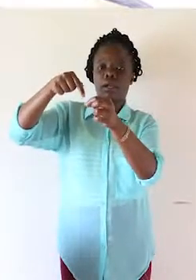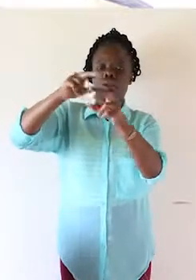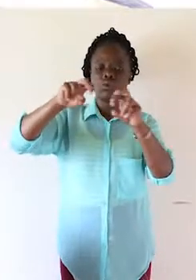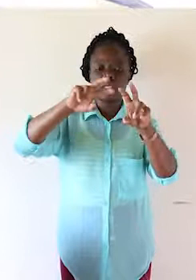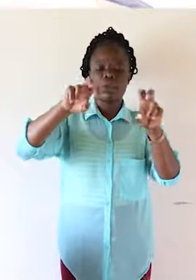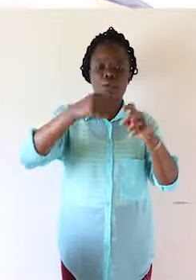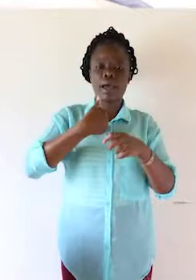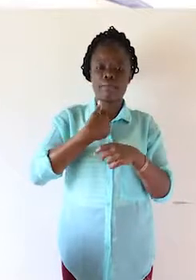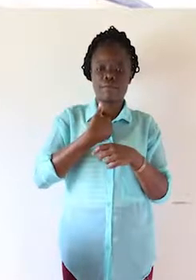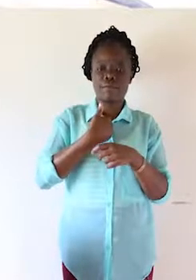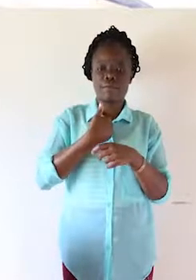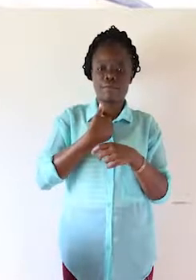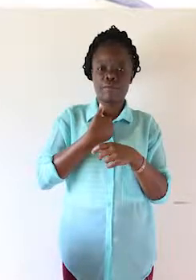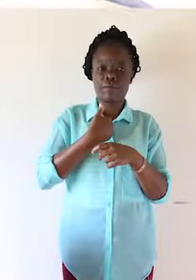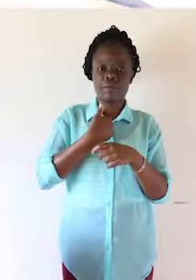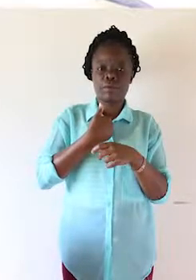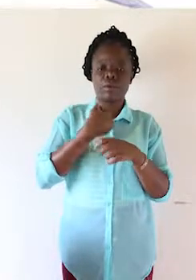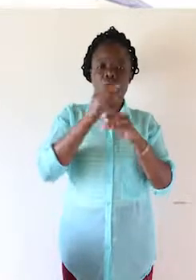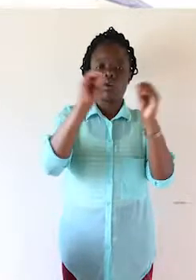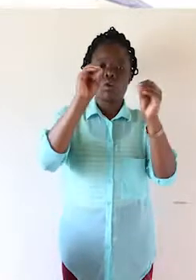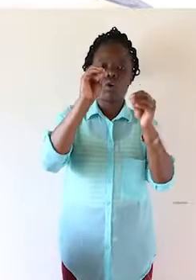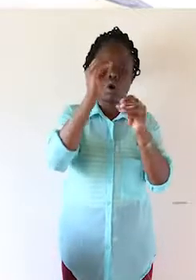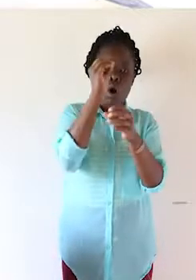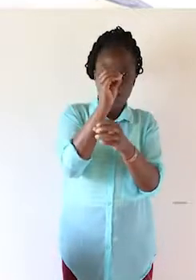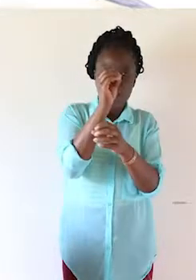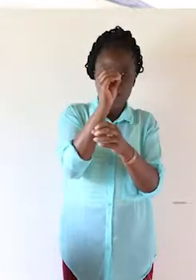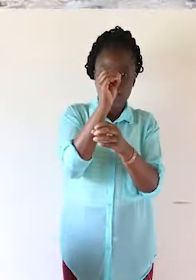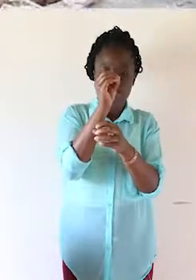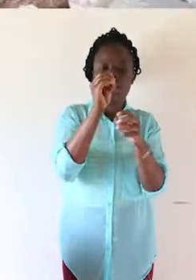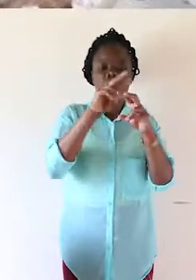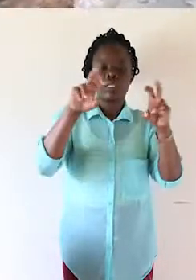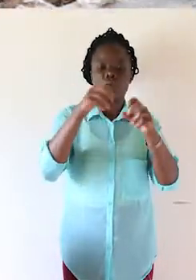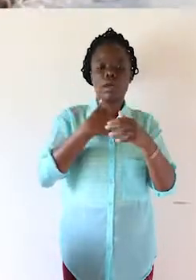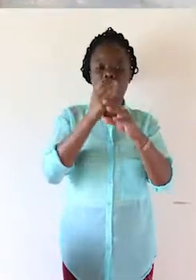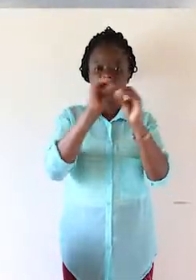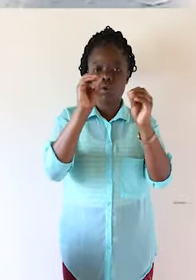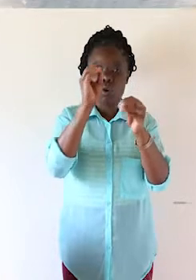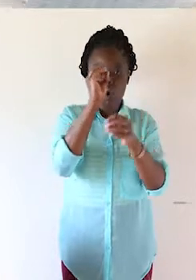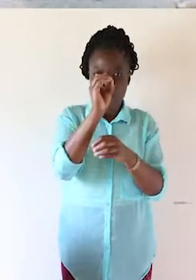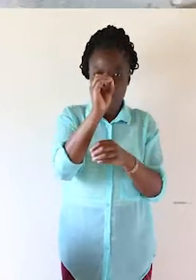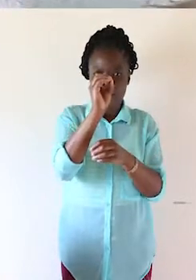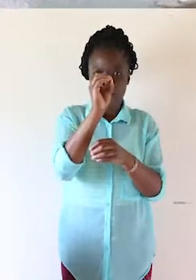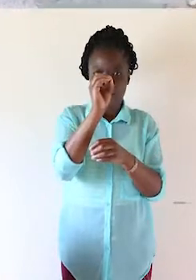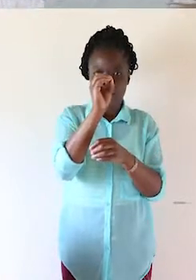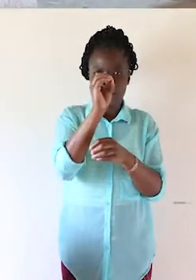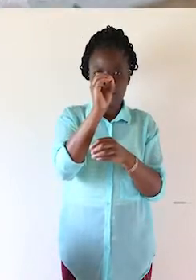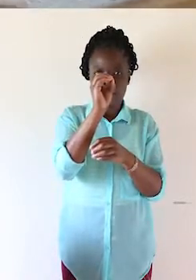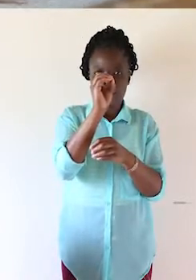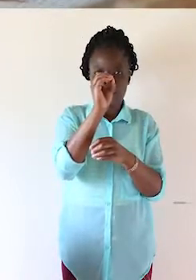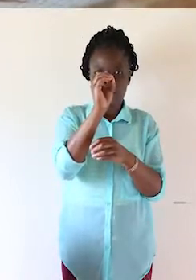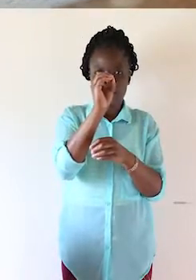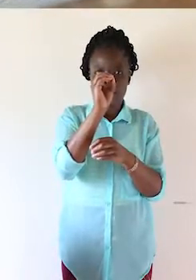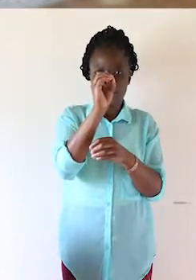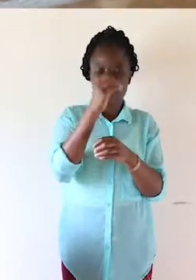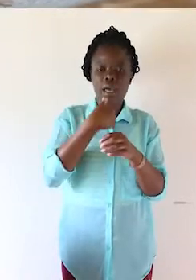You check. There is no hole. There is no hole. You check. There's no hole. You